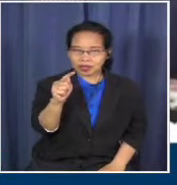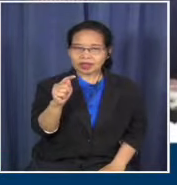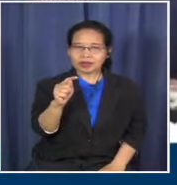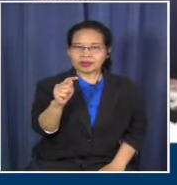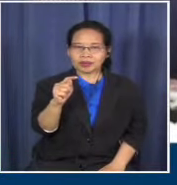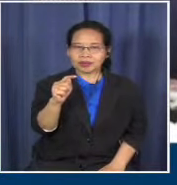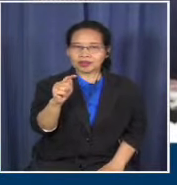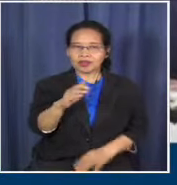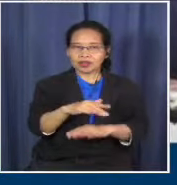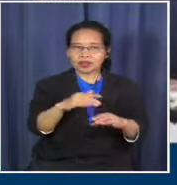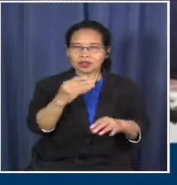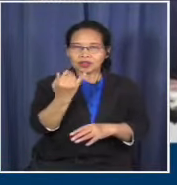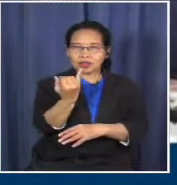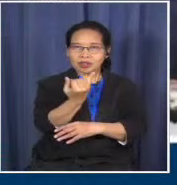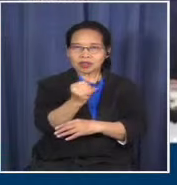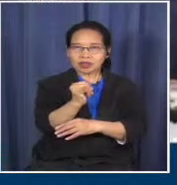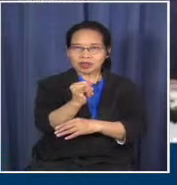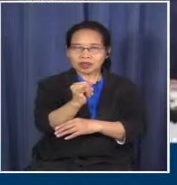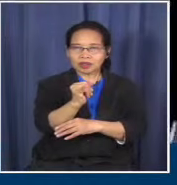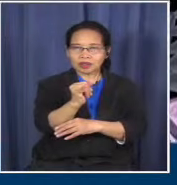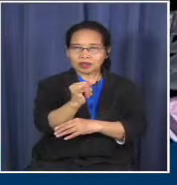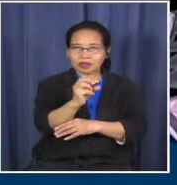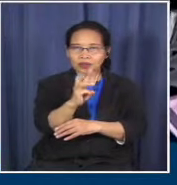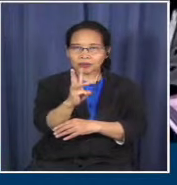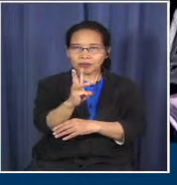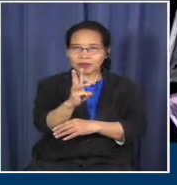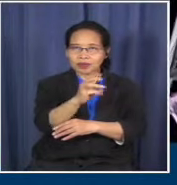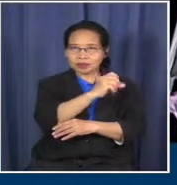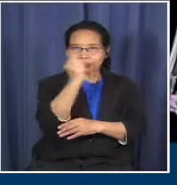is called the JWST,